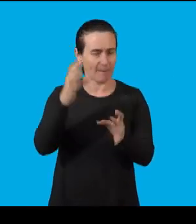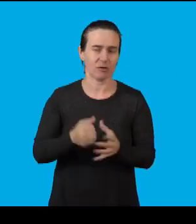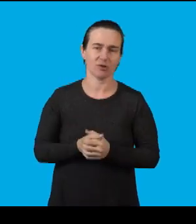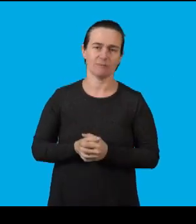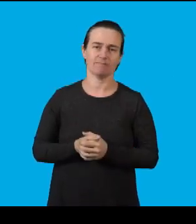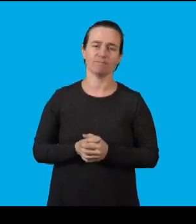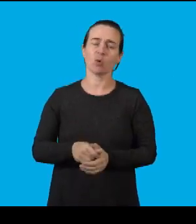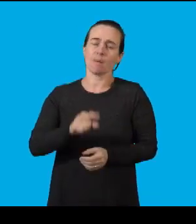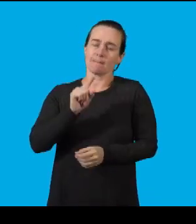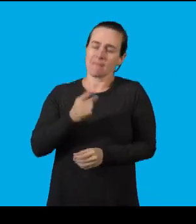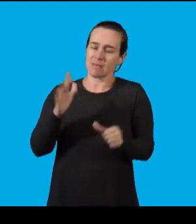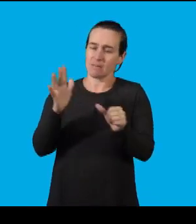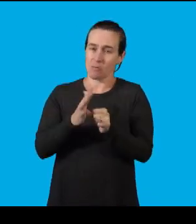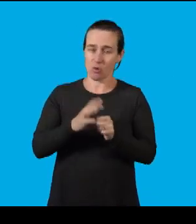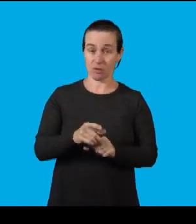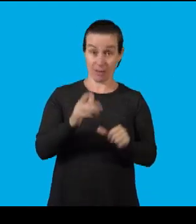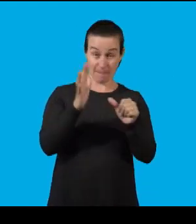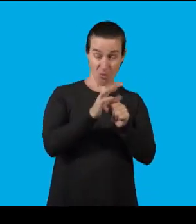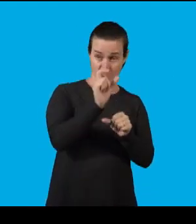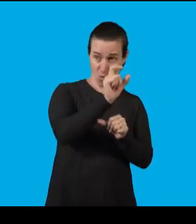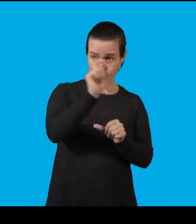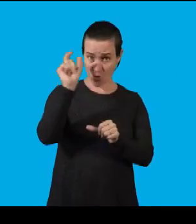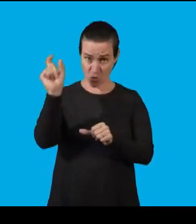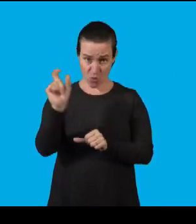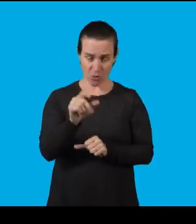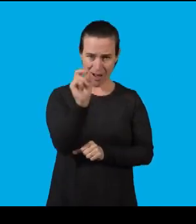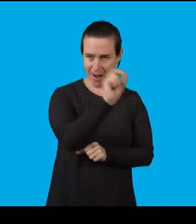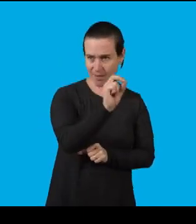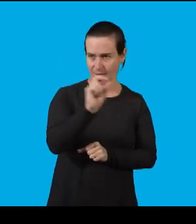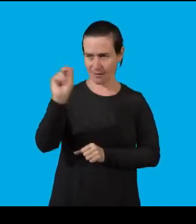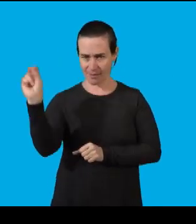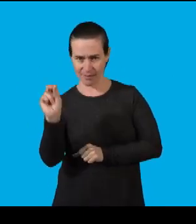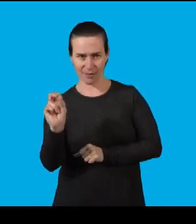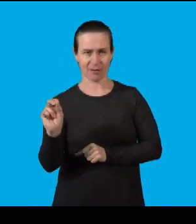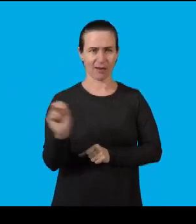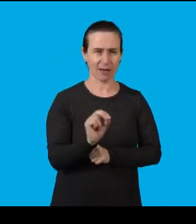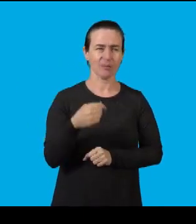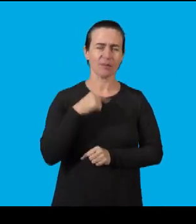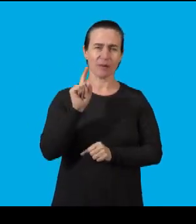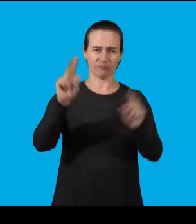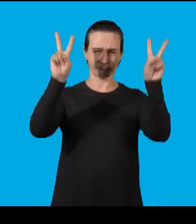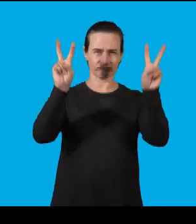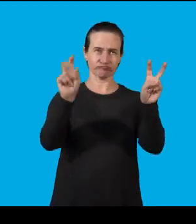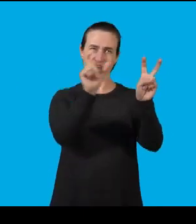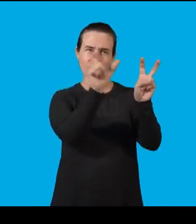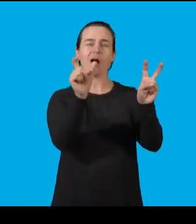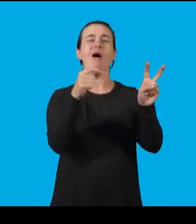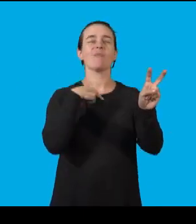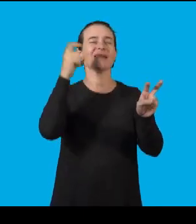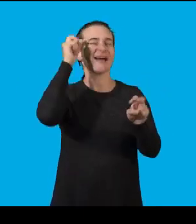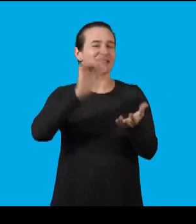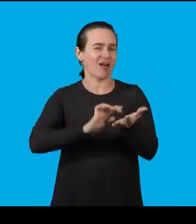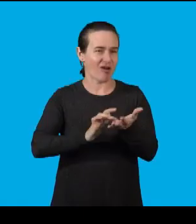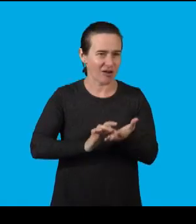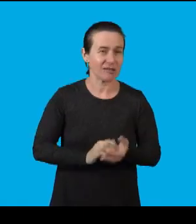extract relevant information. You have to highlight the keywords. That's very important. Read the caption to understand the context.